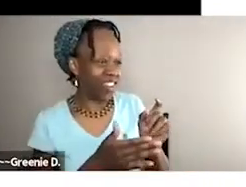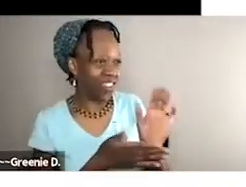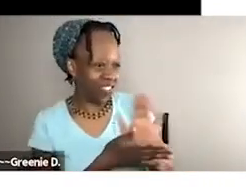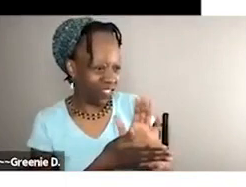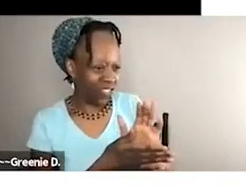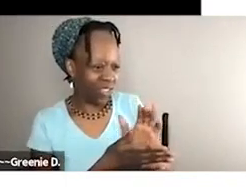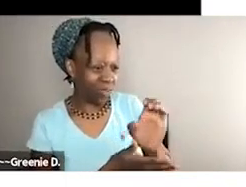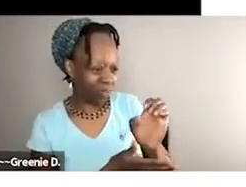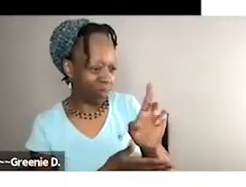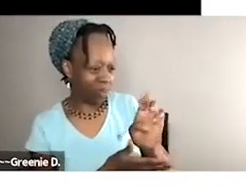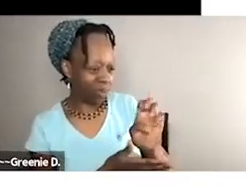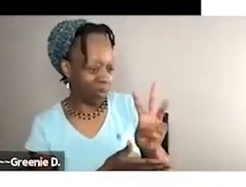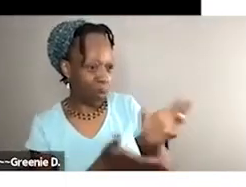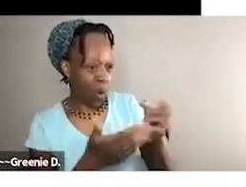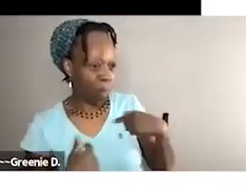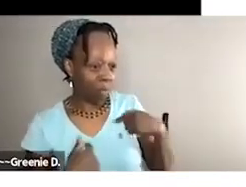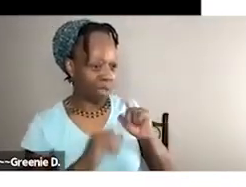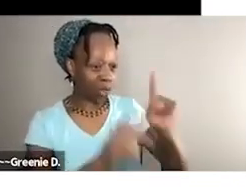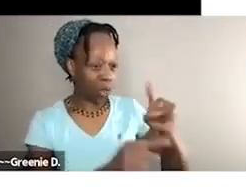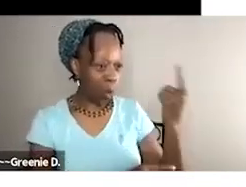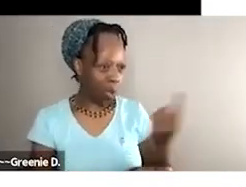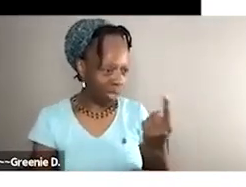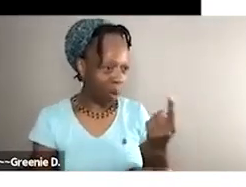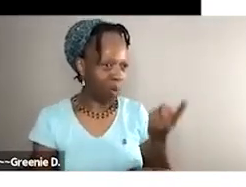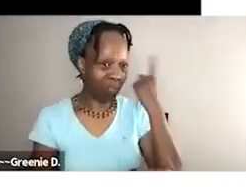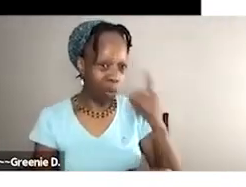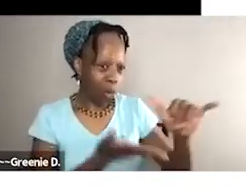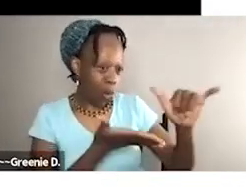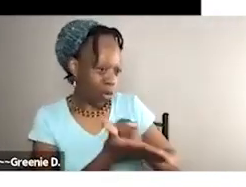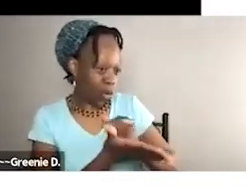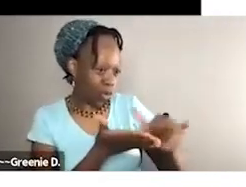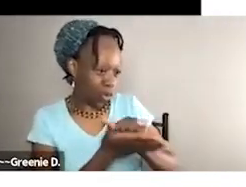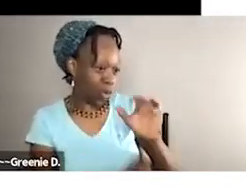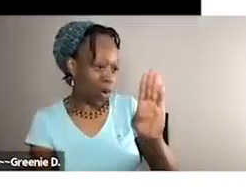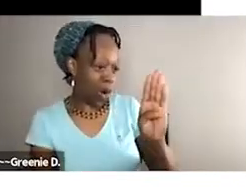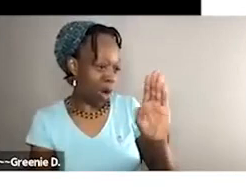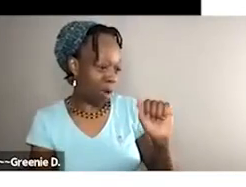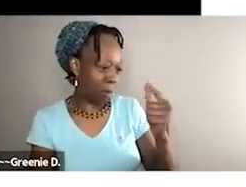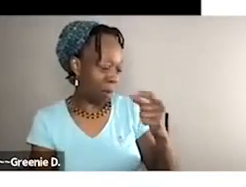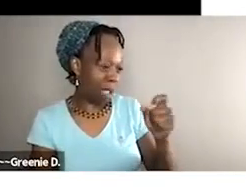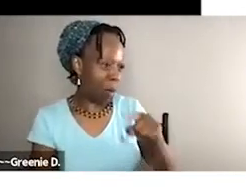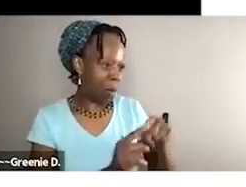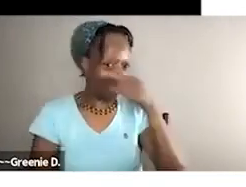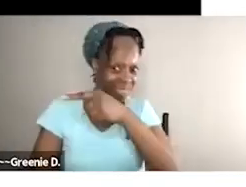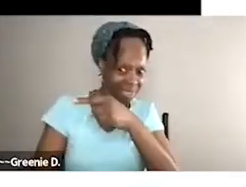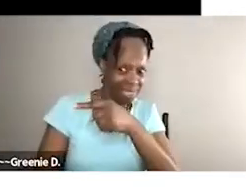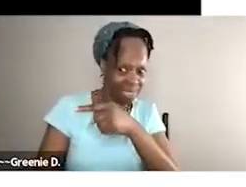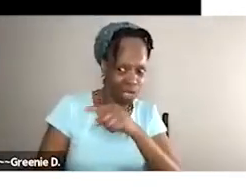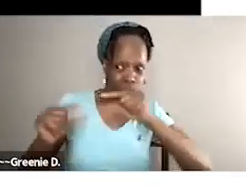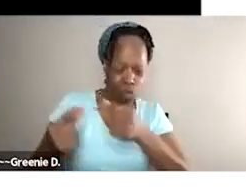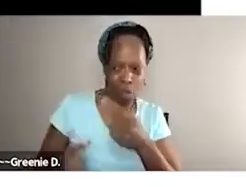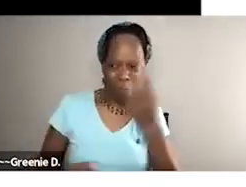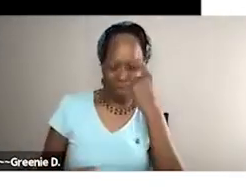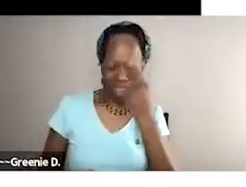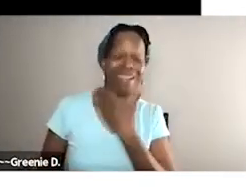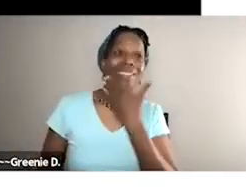New York bagels. You can get bagels anywhere. I know. They've come up with the idea that it's best to go